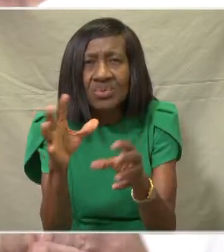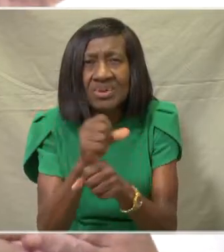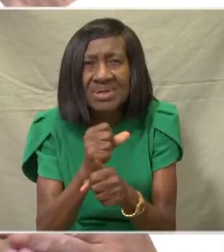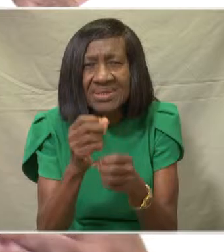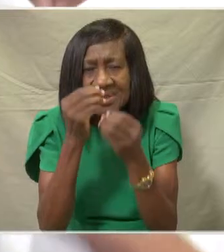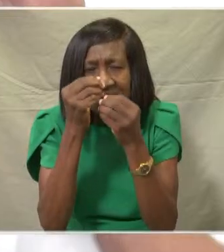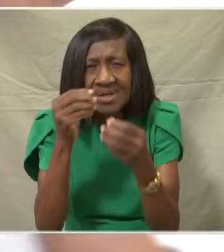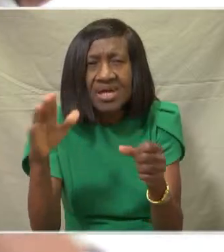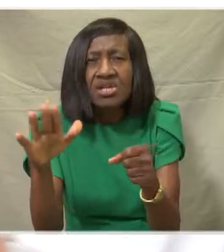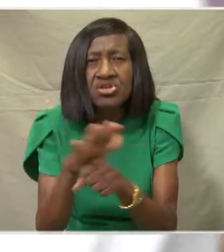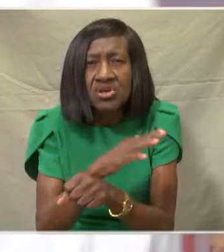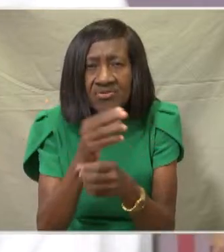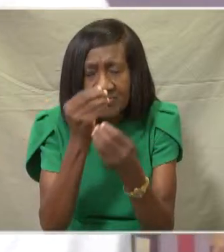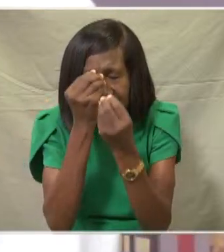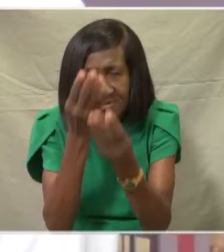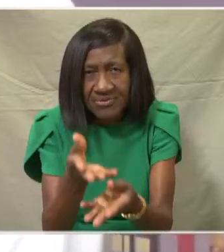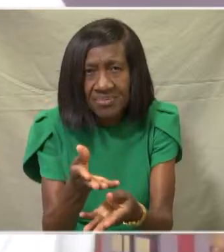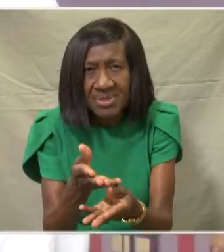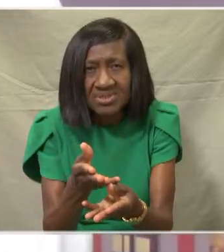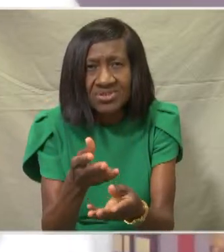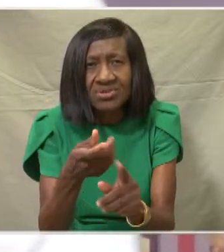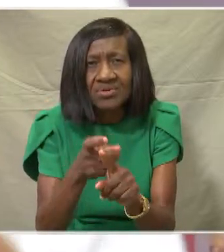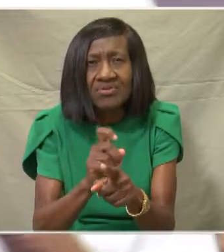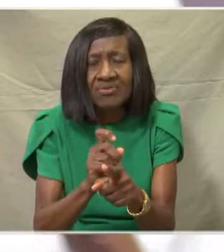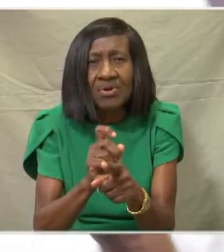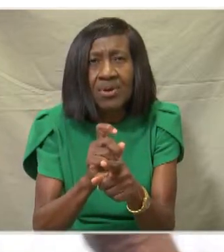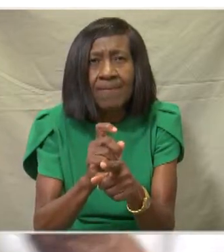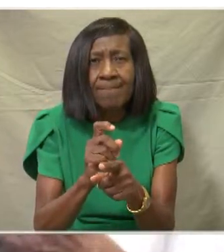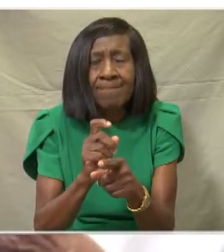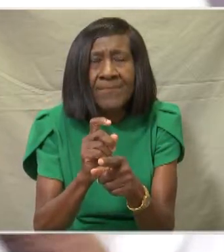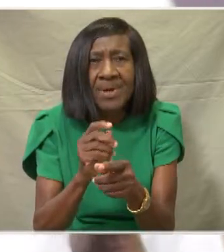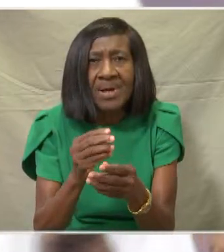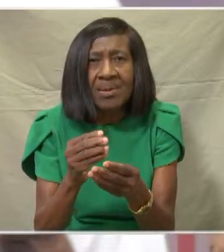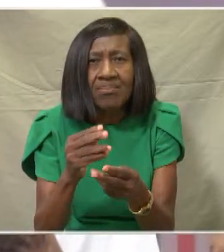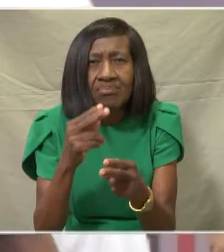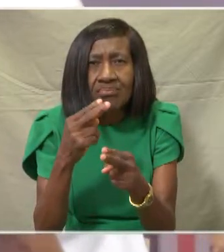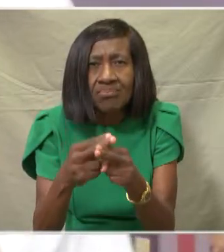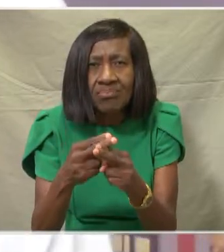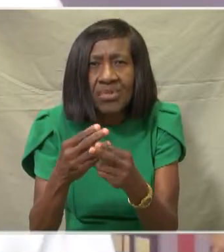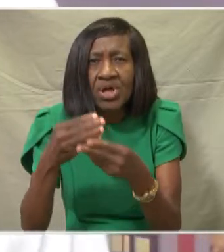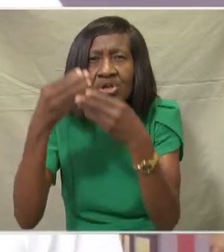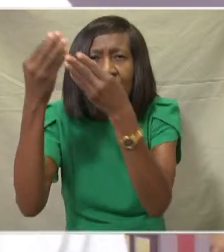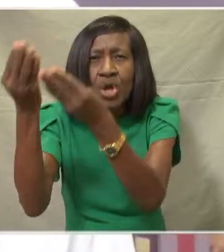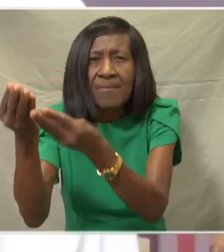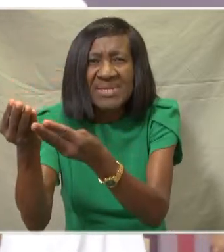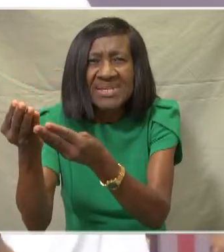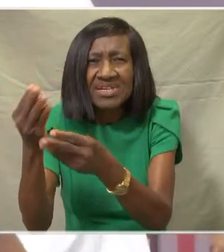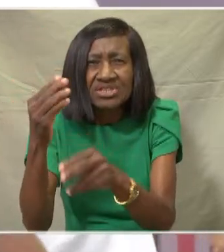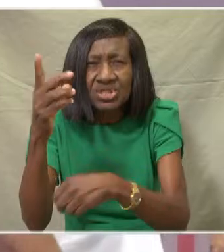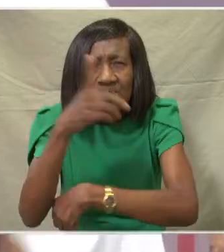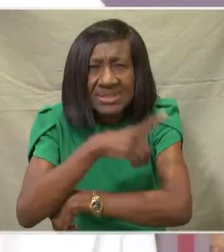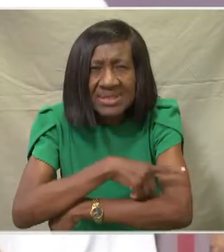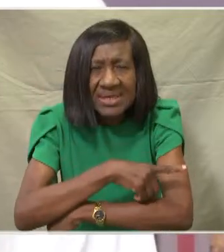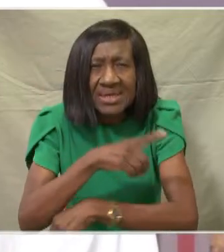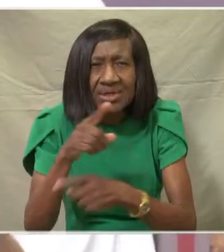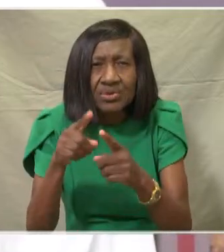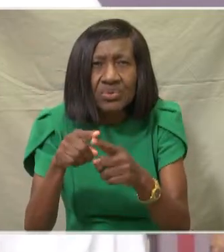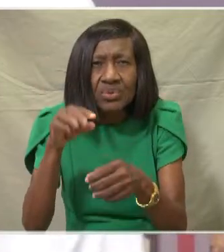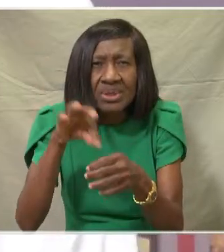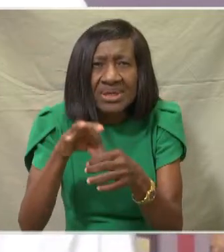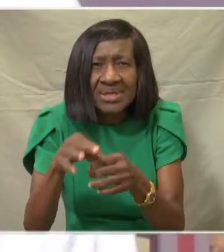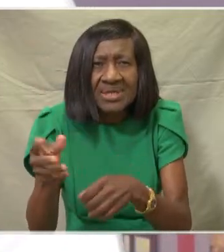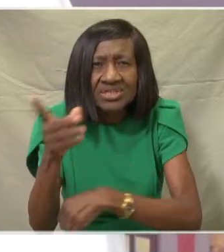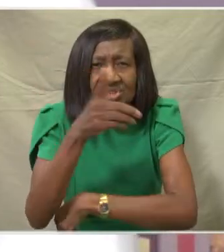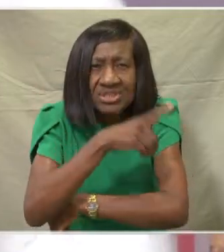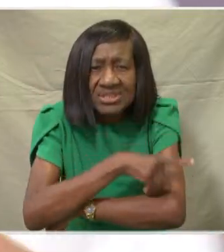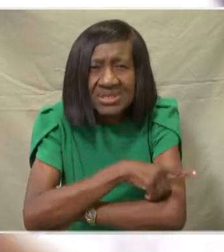nomination day to polling day. So we can only find out what a party has spent on the election in